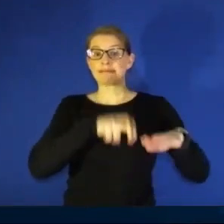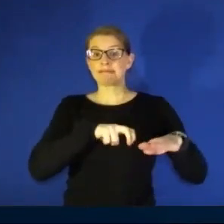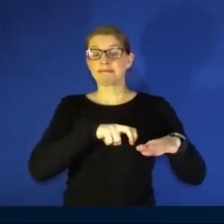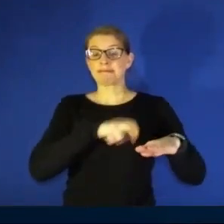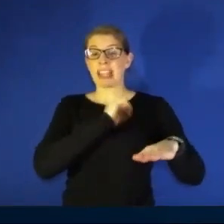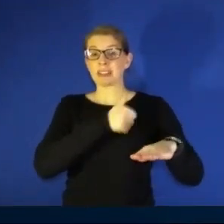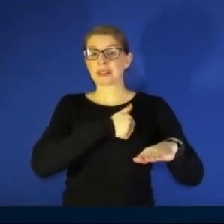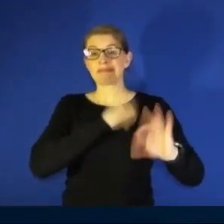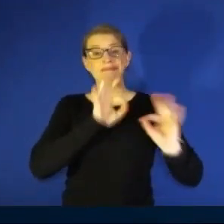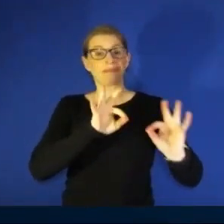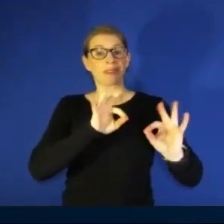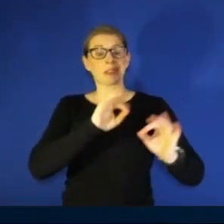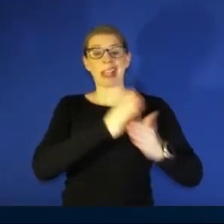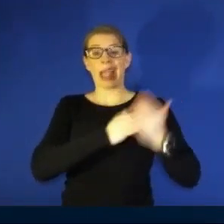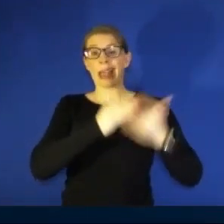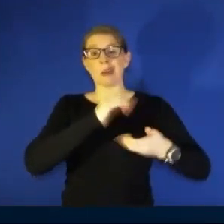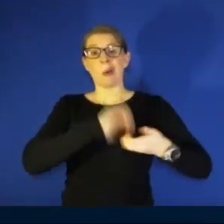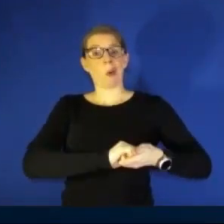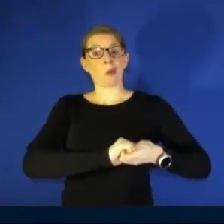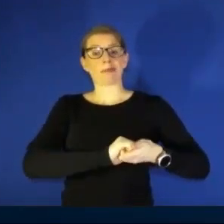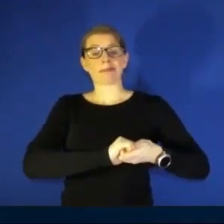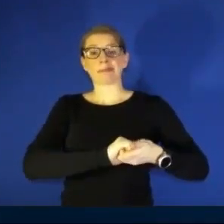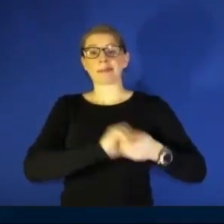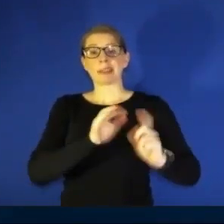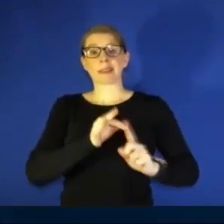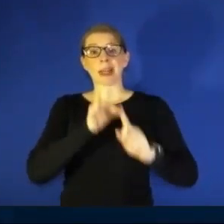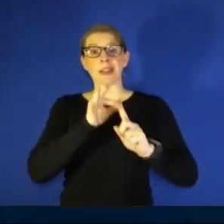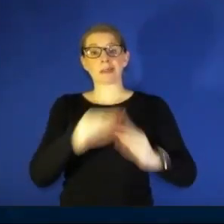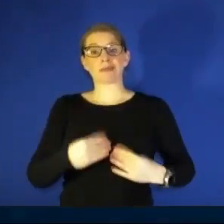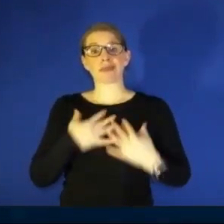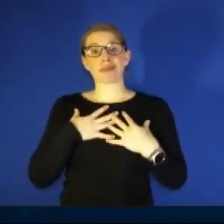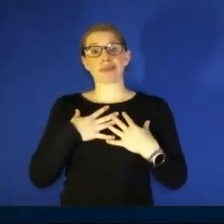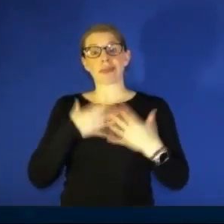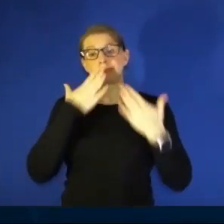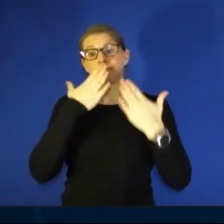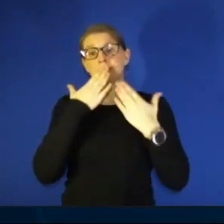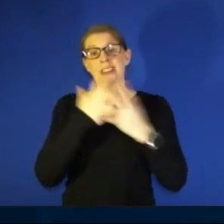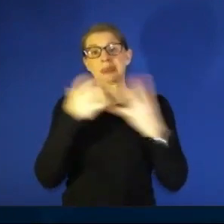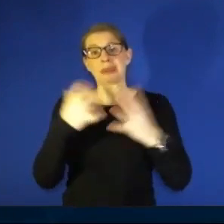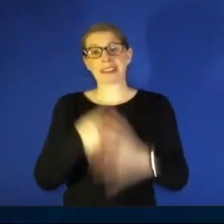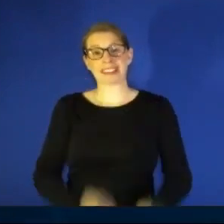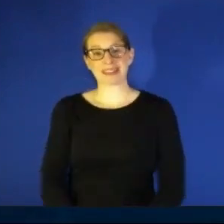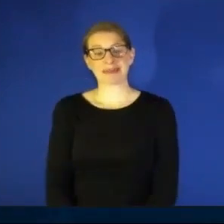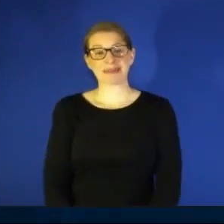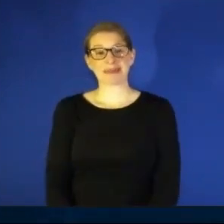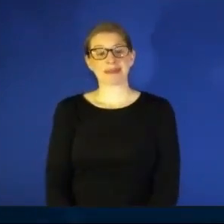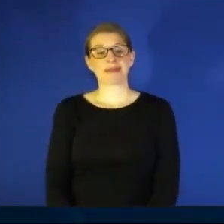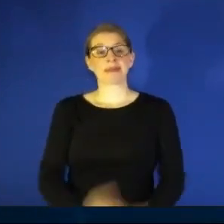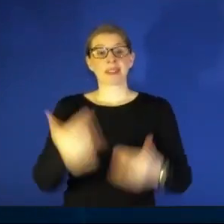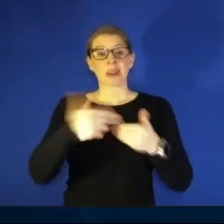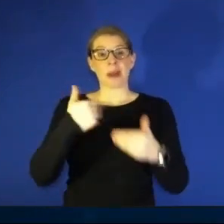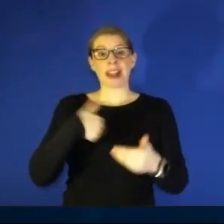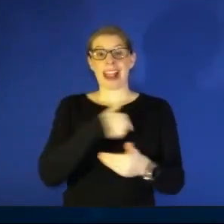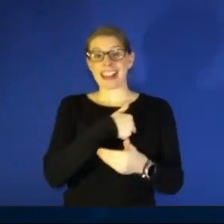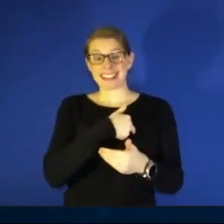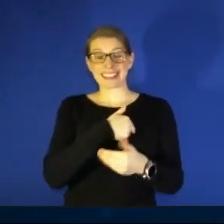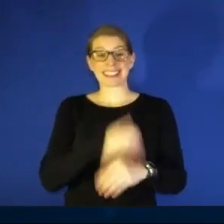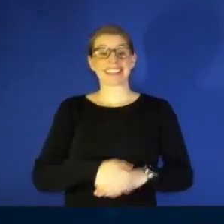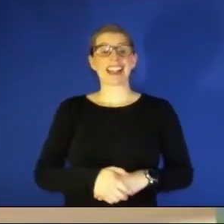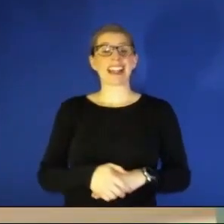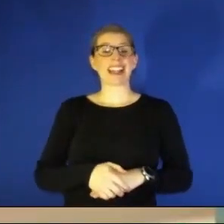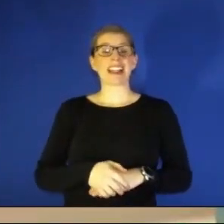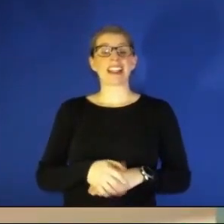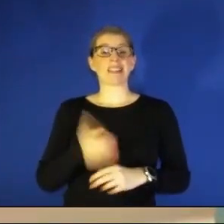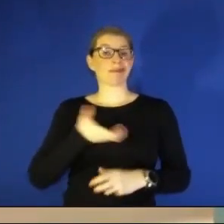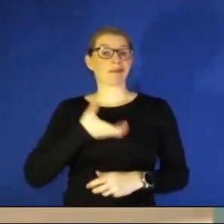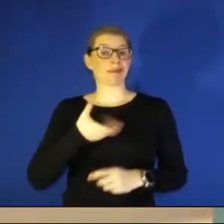And it's just a very special place to be, and you can really feel the energy. Thank you both so much for joining us and sharing a little bit about your day. Now, do you both have